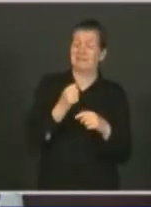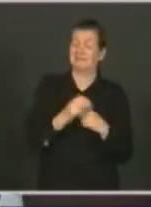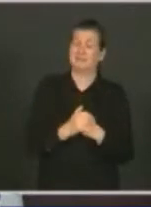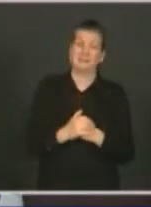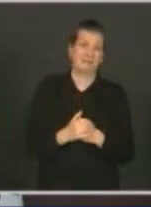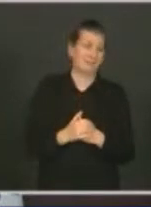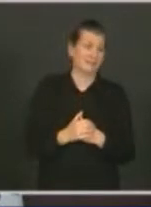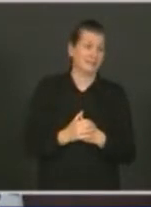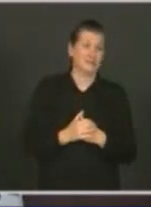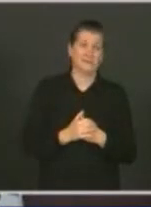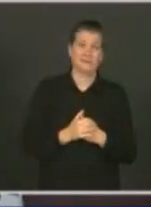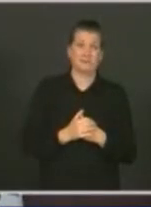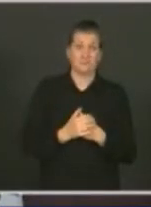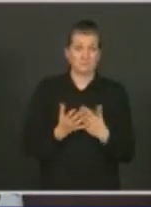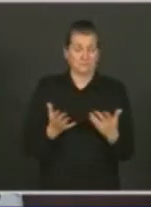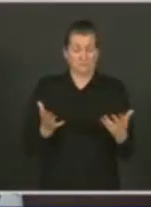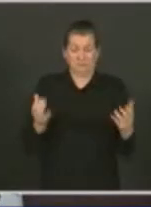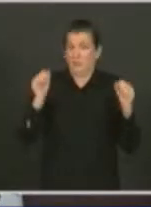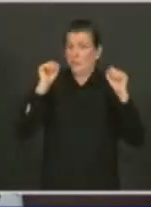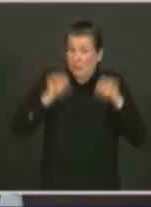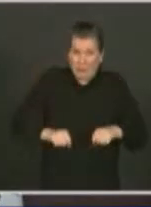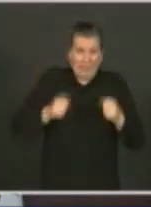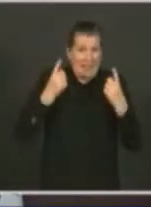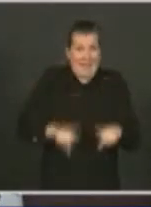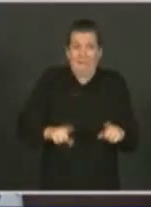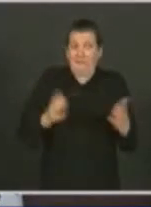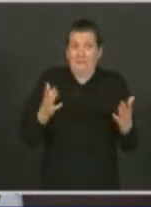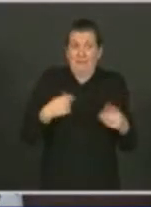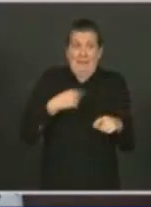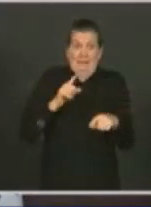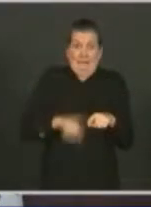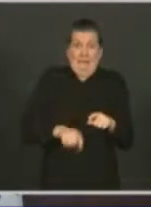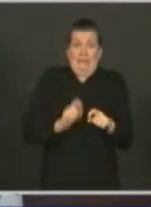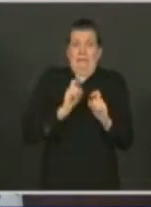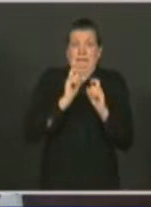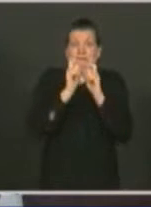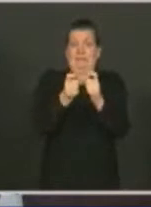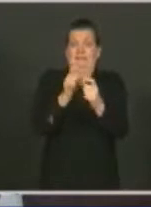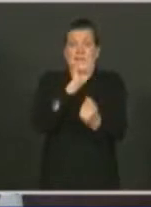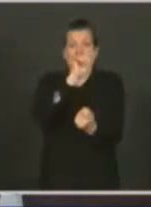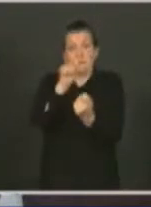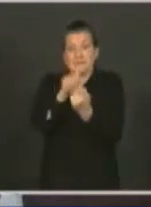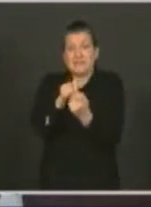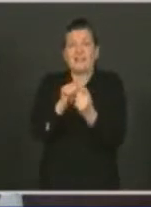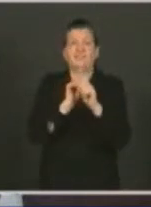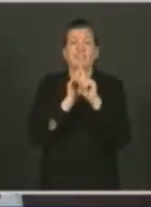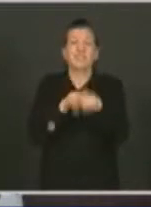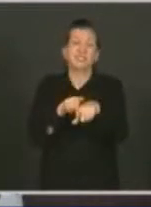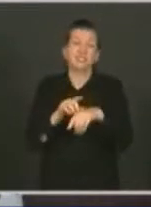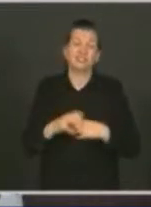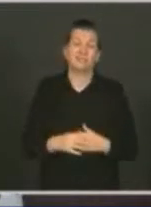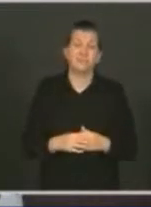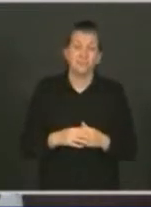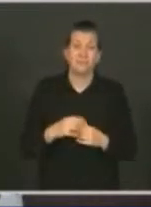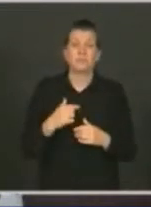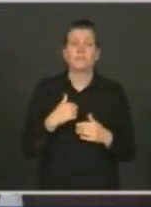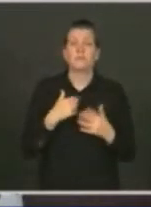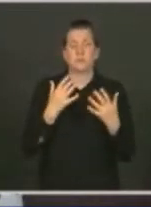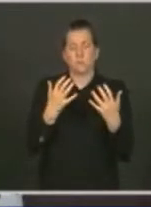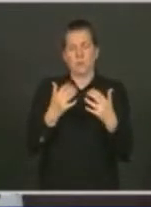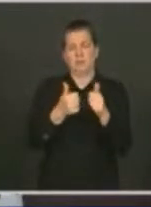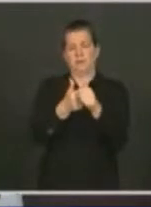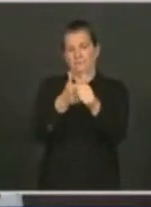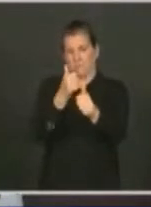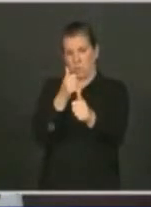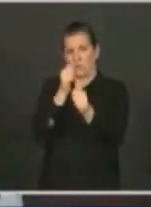state. So I can't give you an exact answer about whether or not we will have to do that. We are prepared to do that if it comes to it. We are